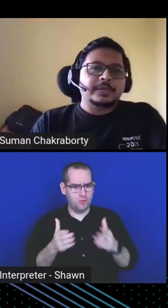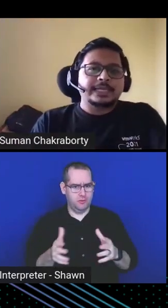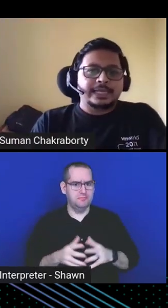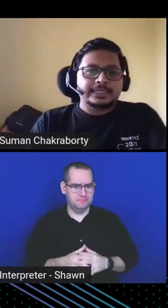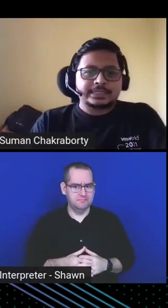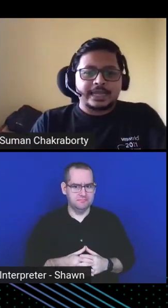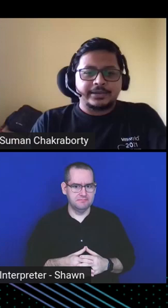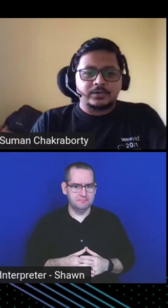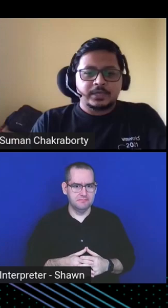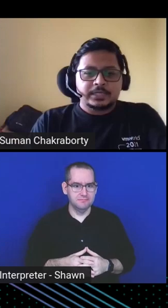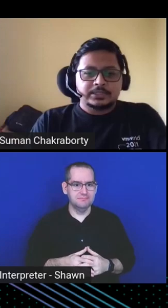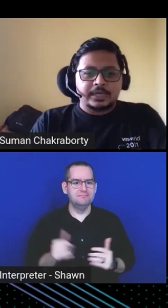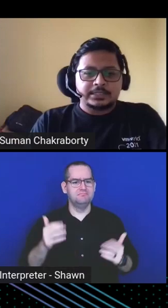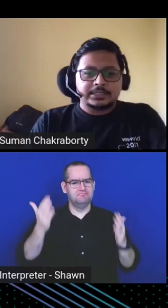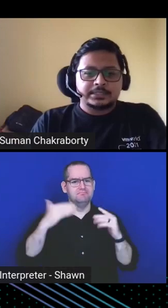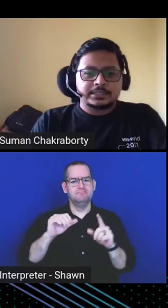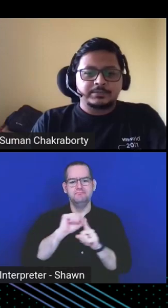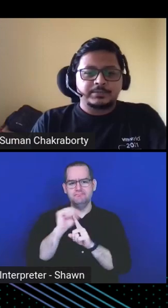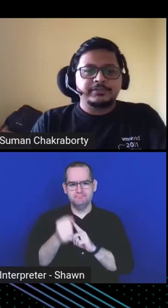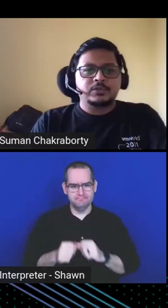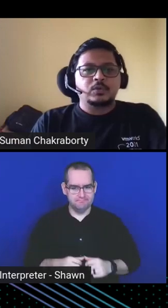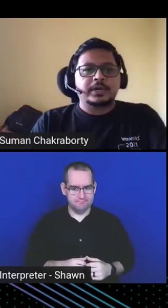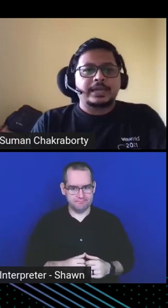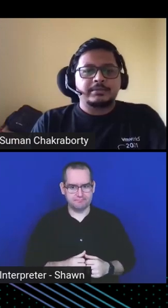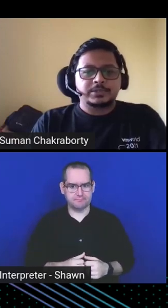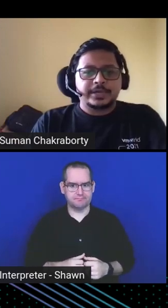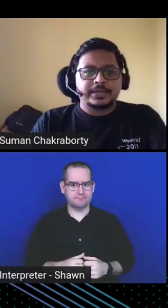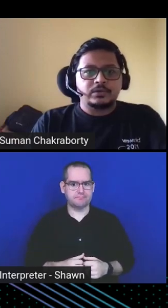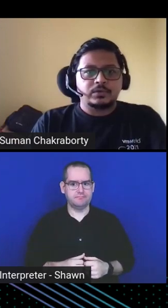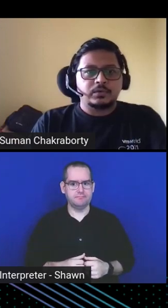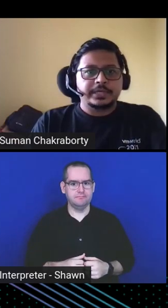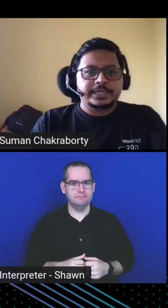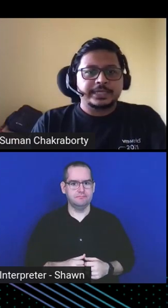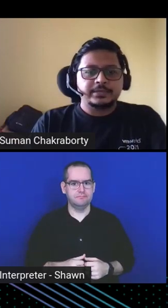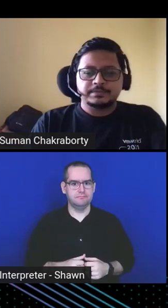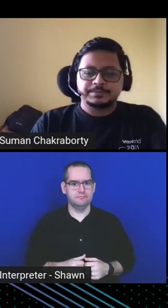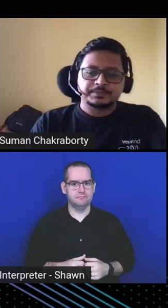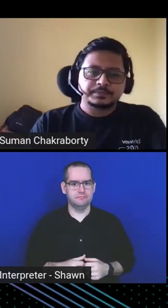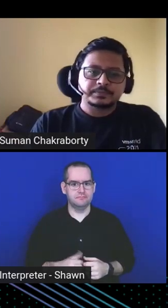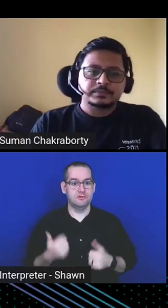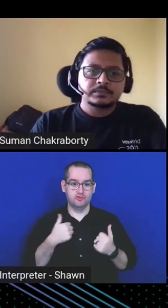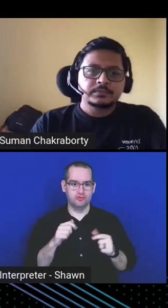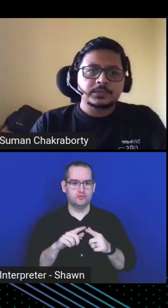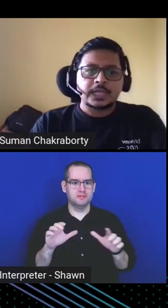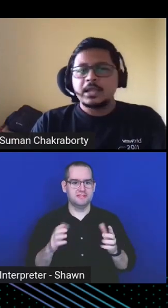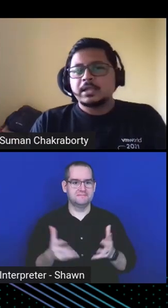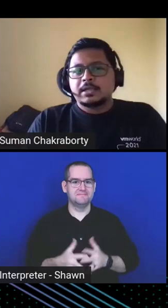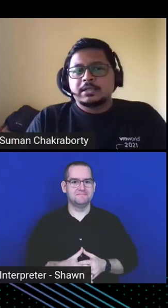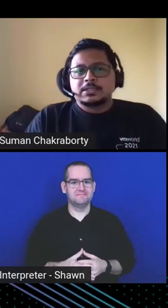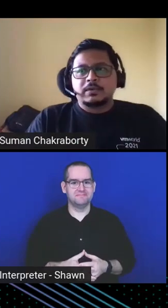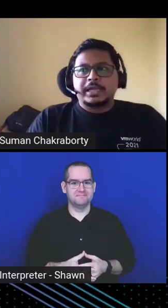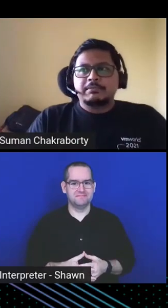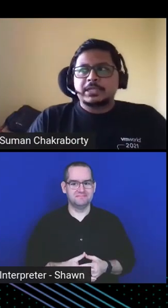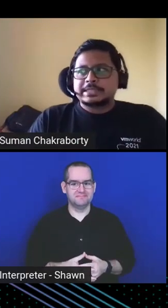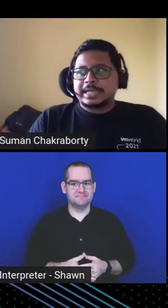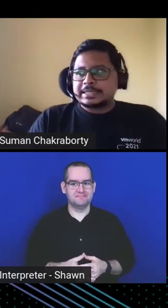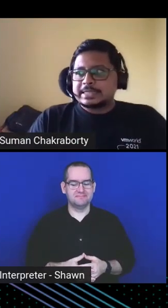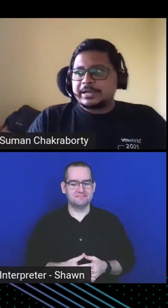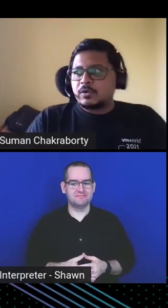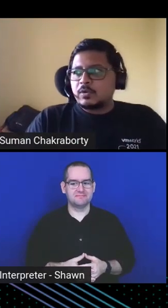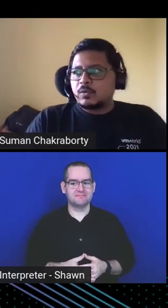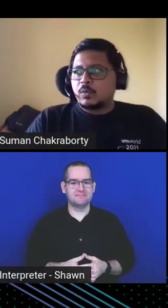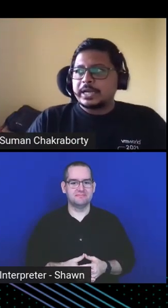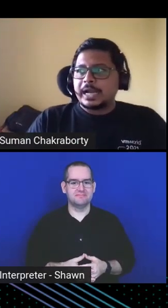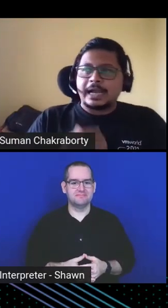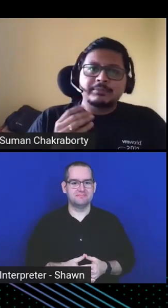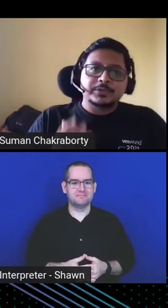comes my next scenario. So I'll just brief through what I'm trying to do it here. So in the second